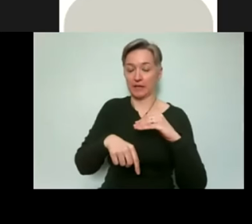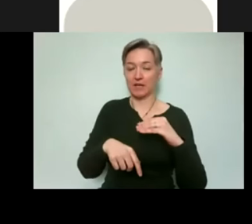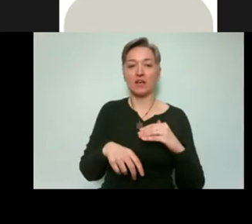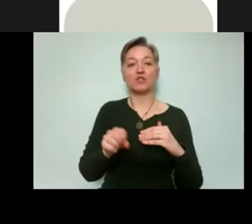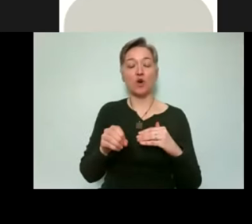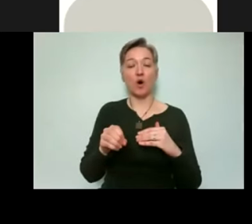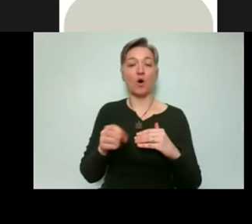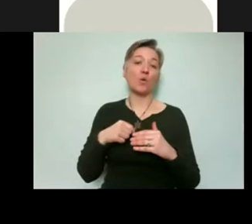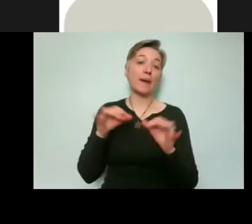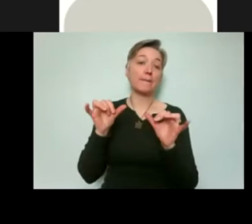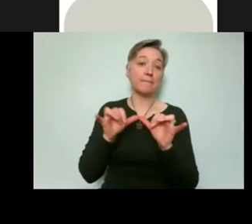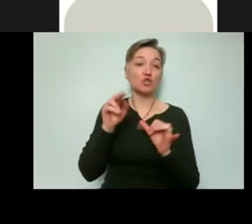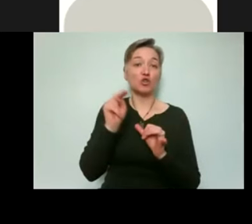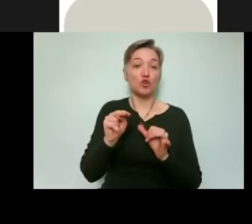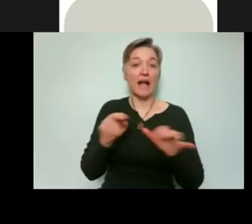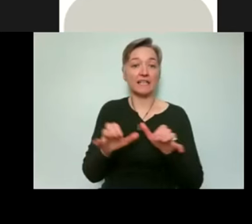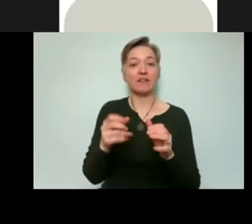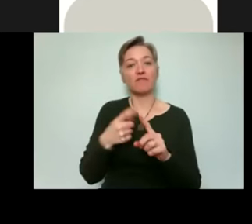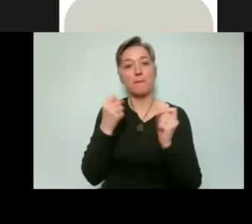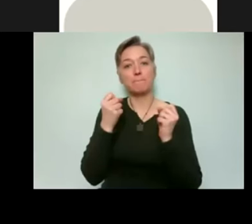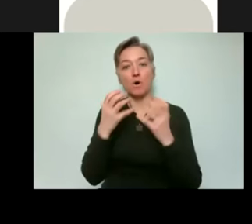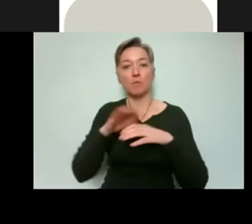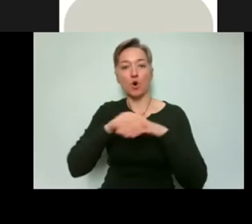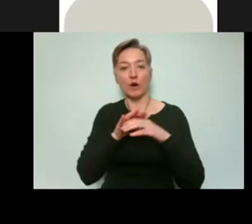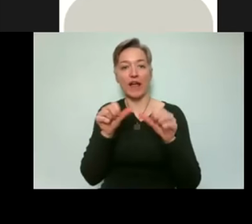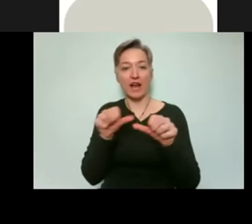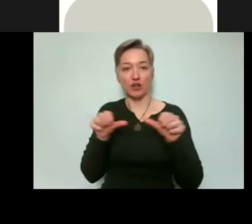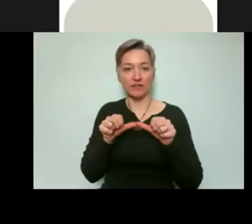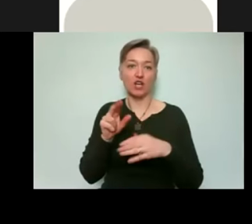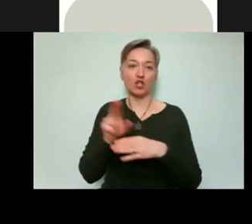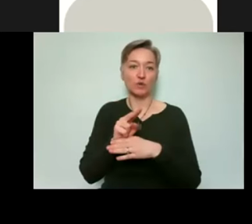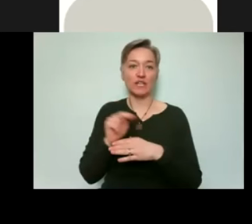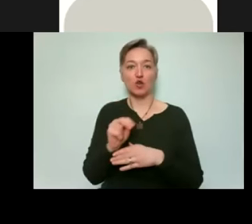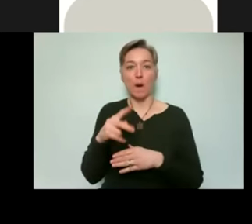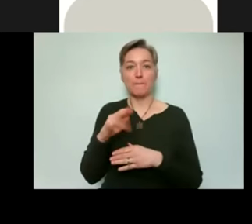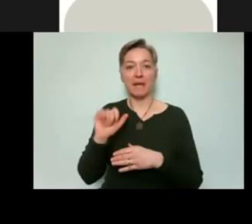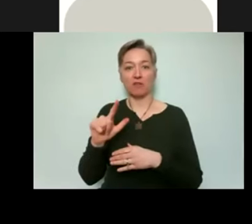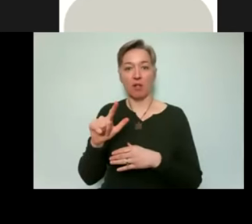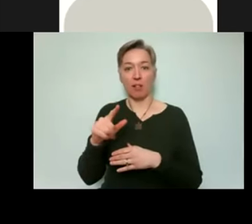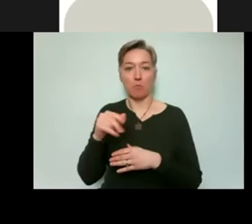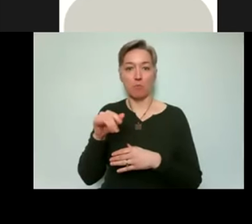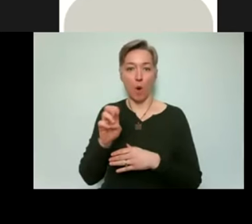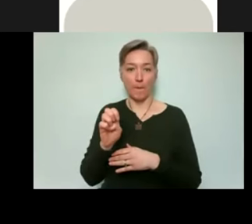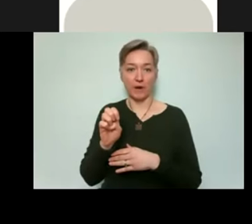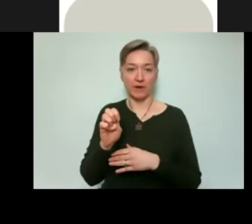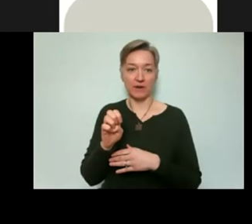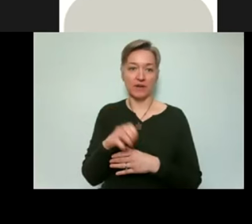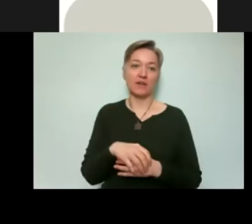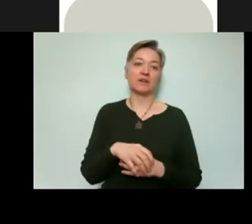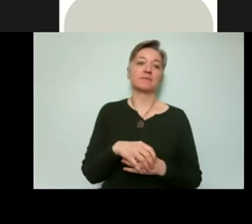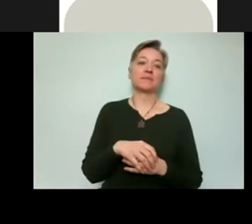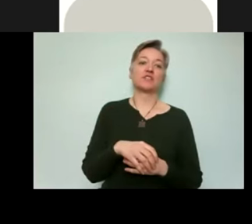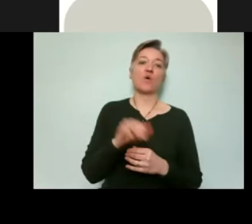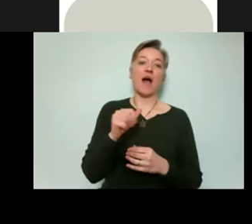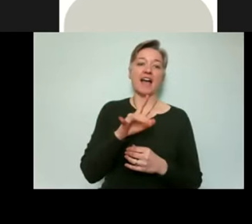were measuring neural activity from multiple cortical areas using NeuroPixels probes. And this was a project that was led by Ashley Joavinet when she was a postdoc